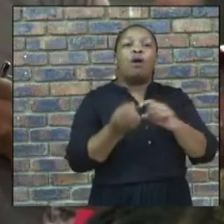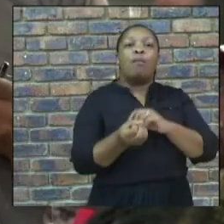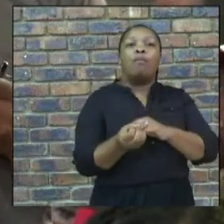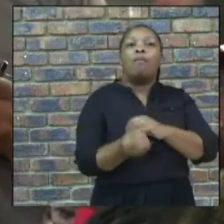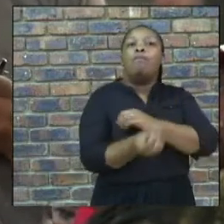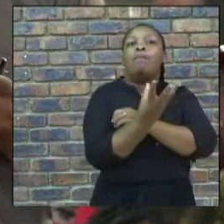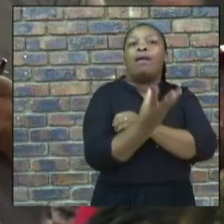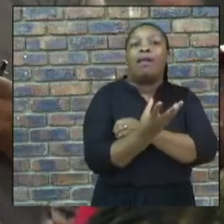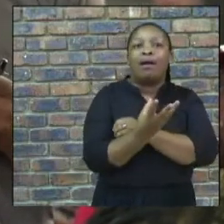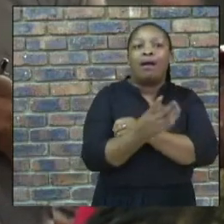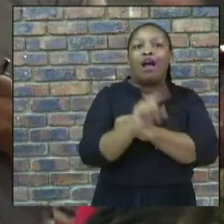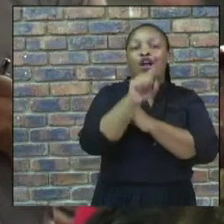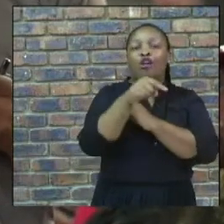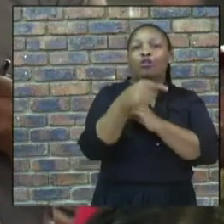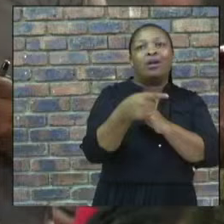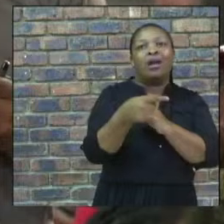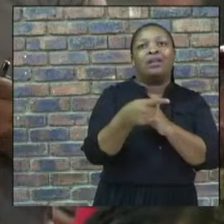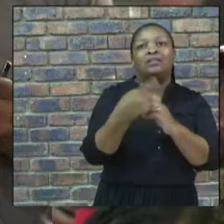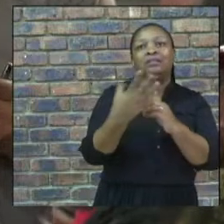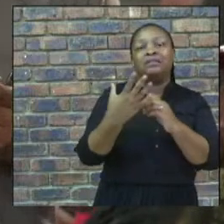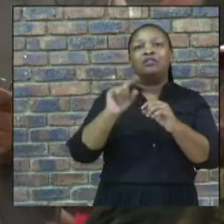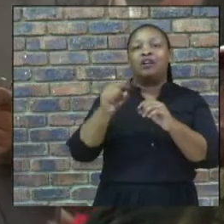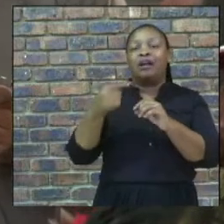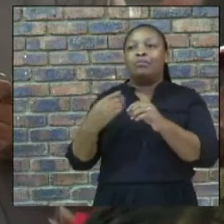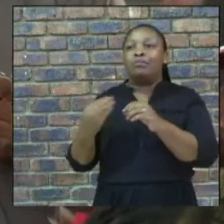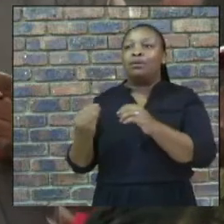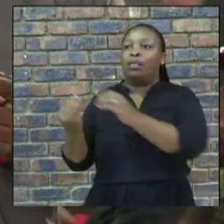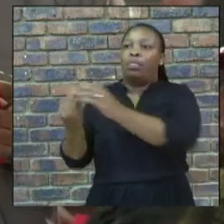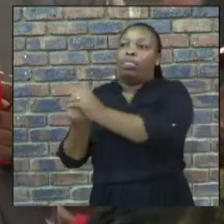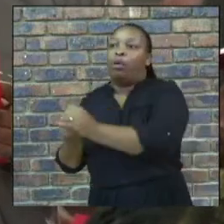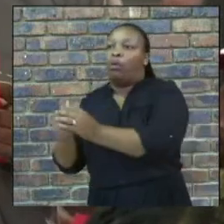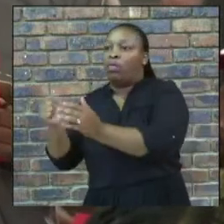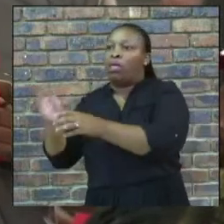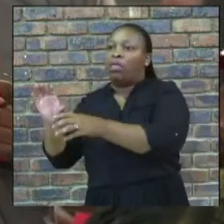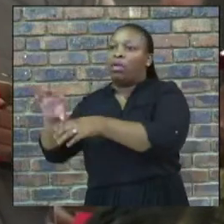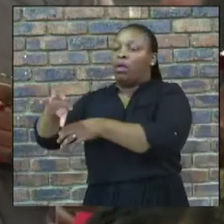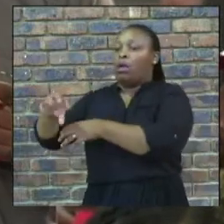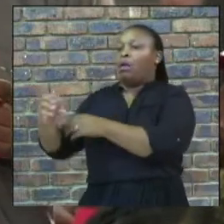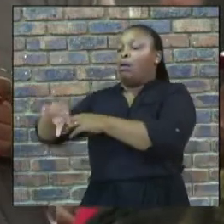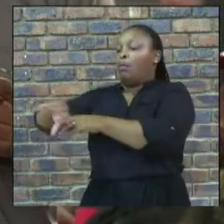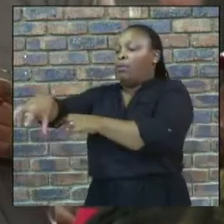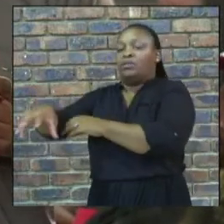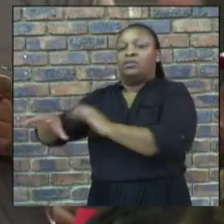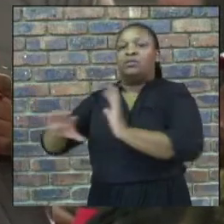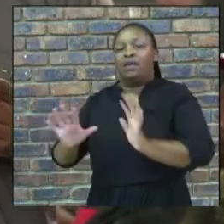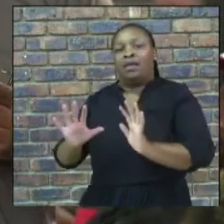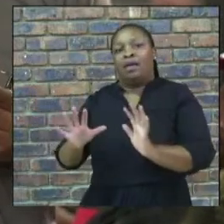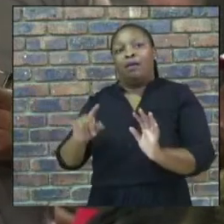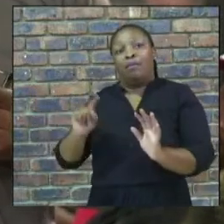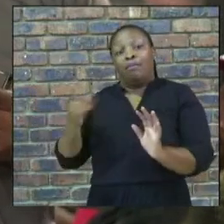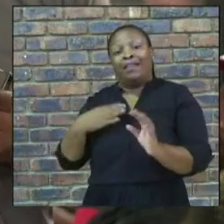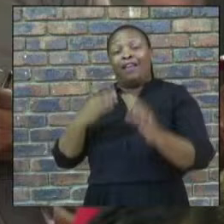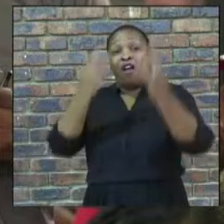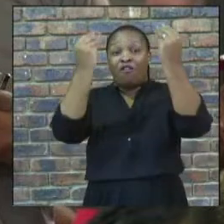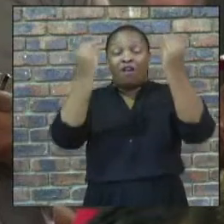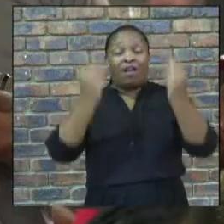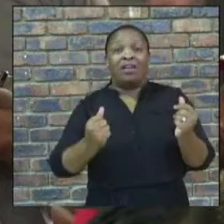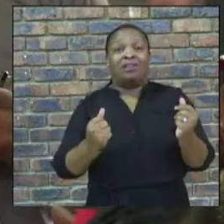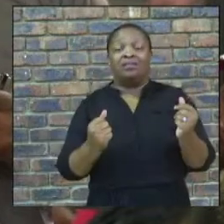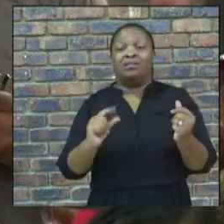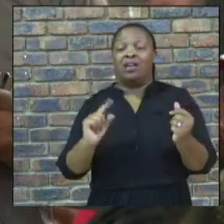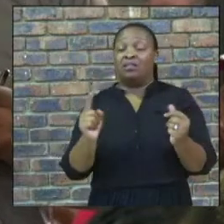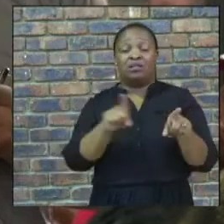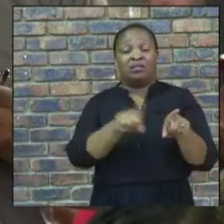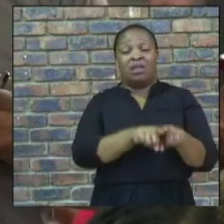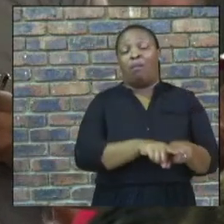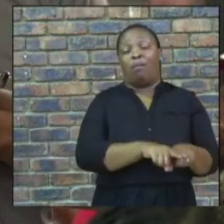so on. We are not supposed to be part of that. Besicela nilungise criteria around that. But if finance sicela ibe easy,